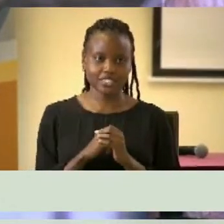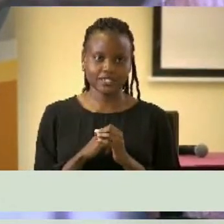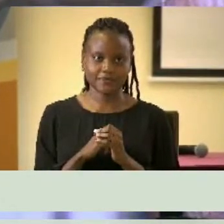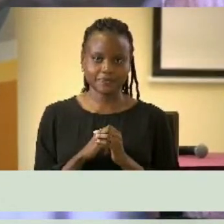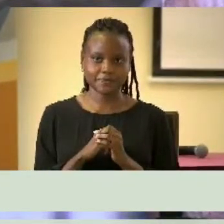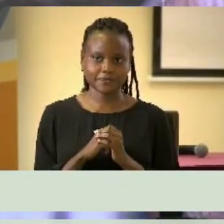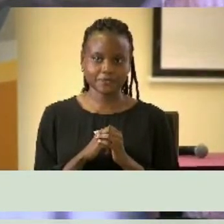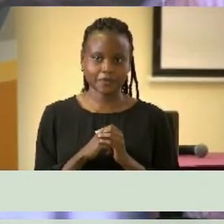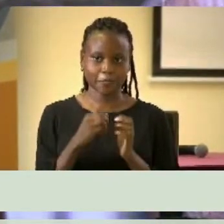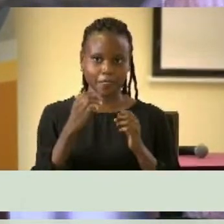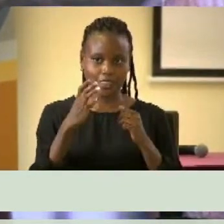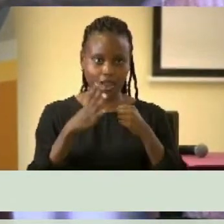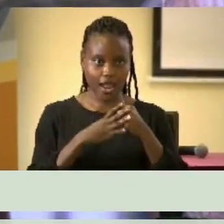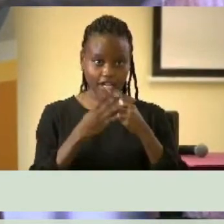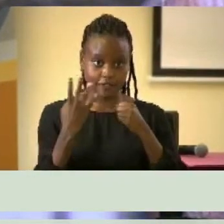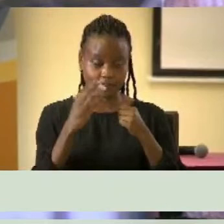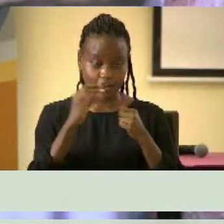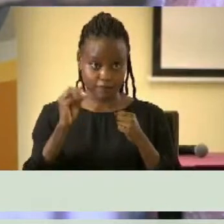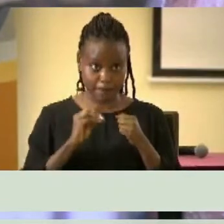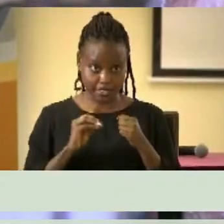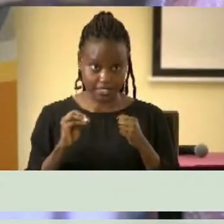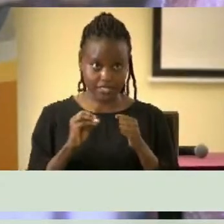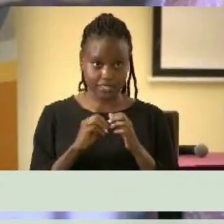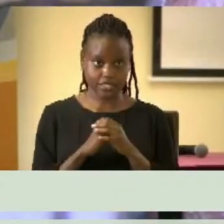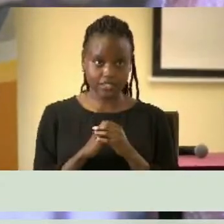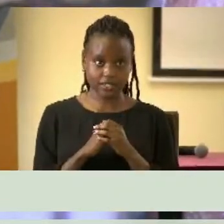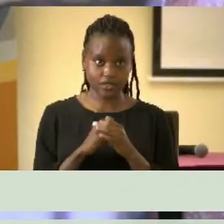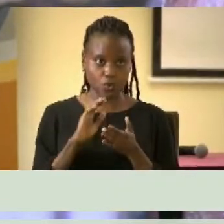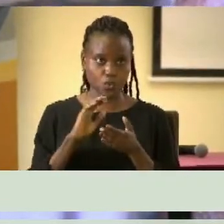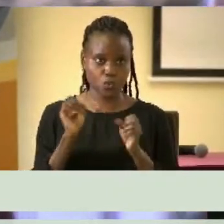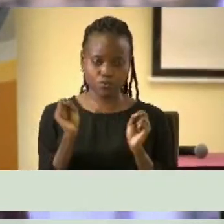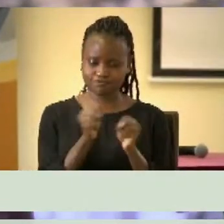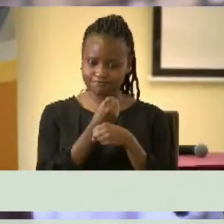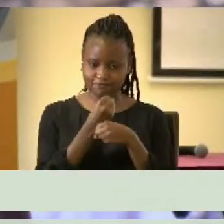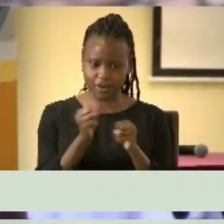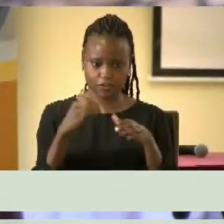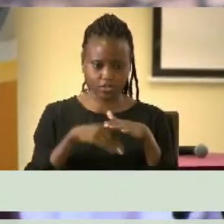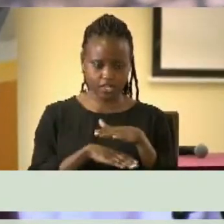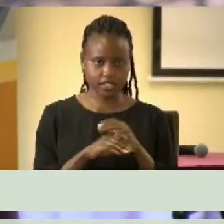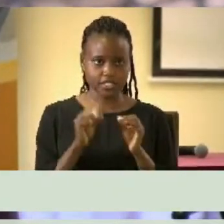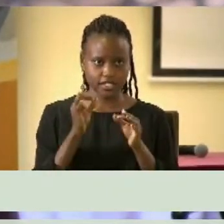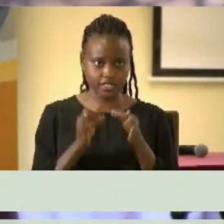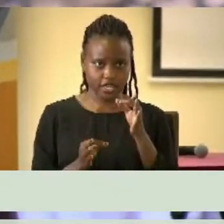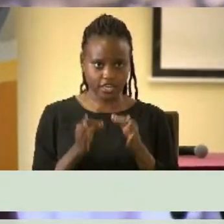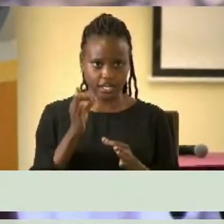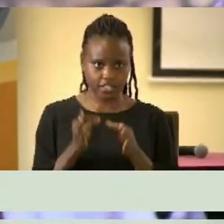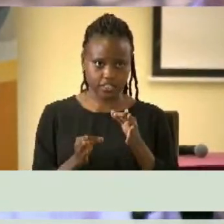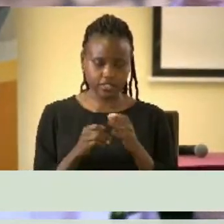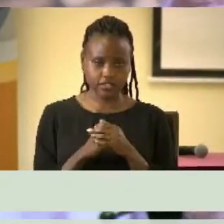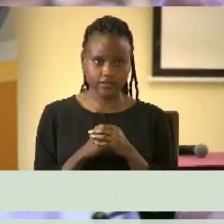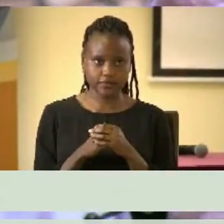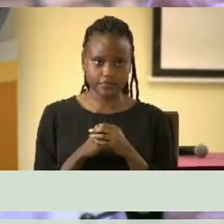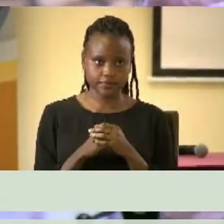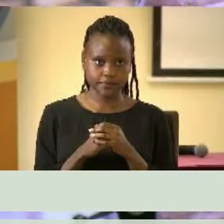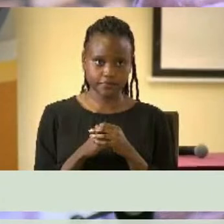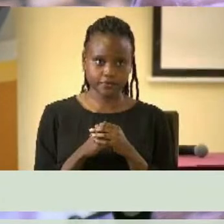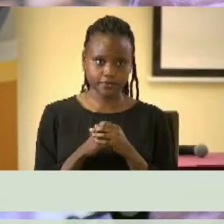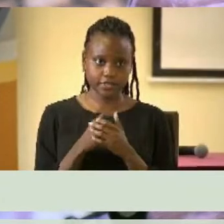the 95% who cannot access justice.